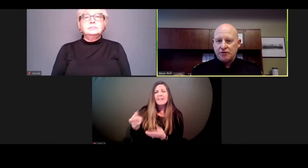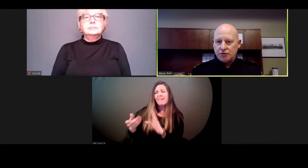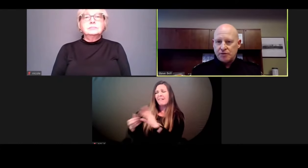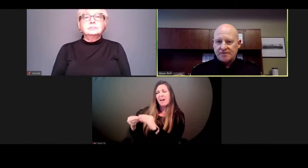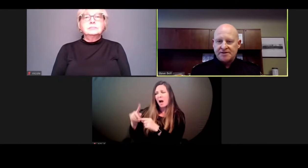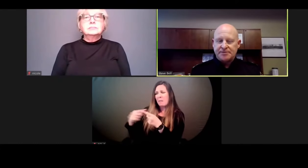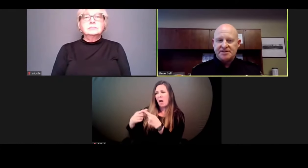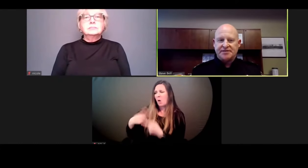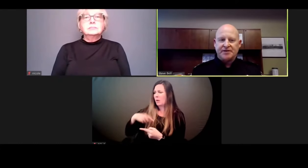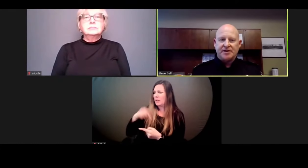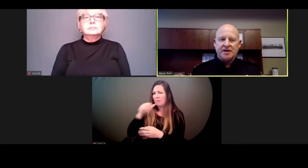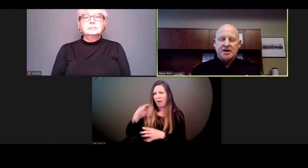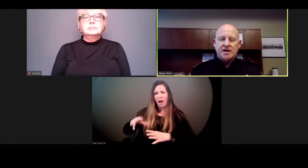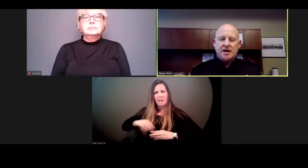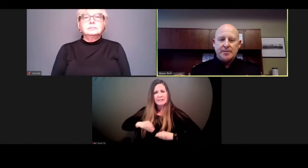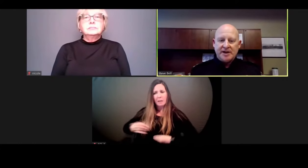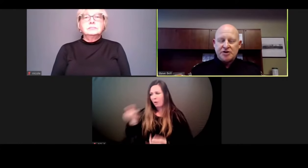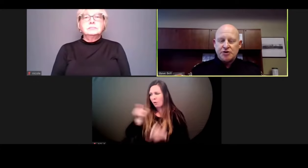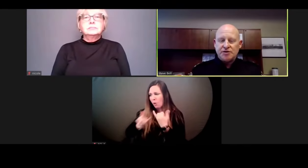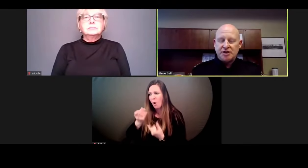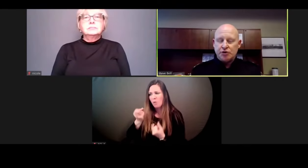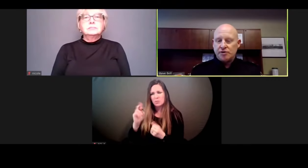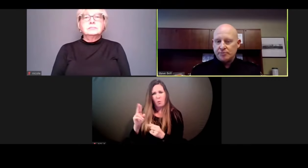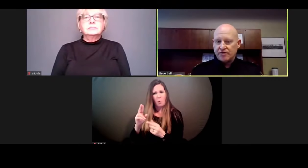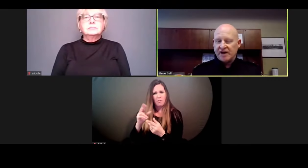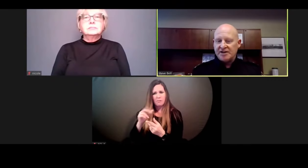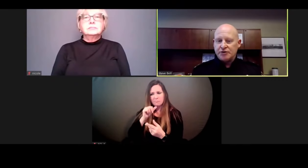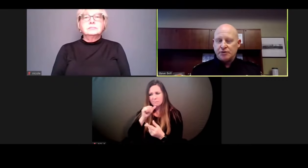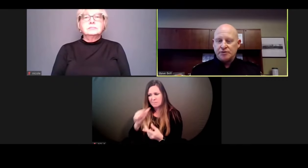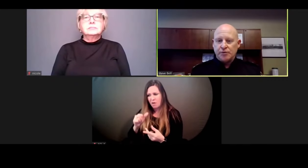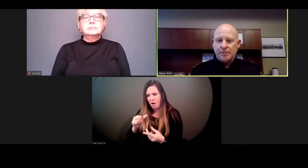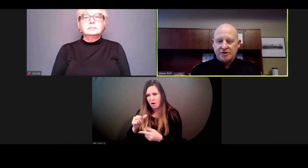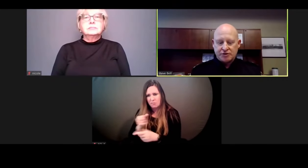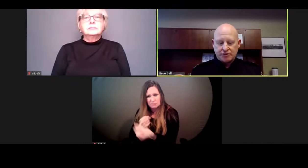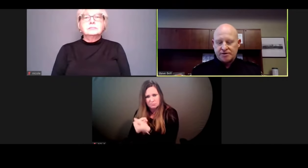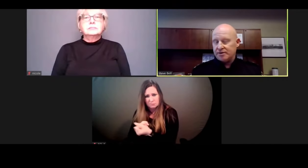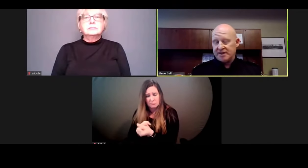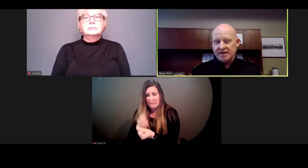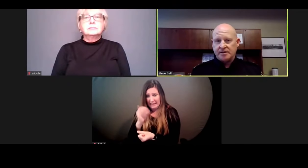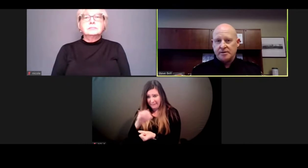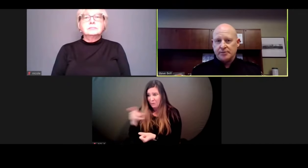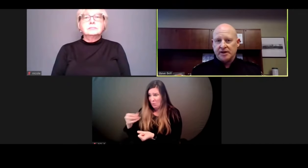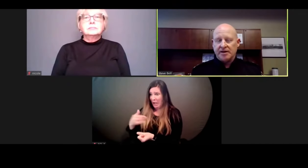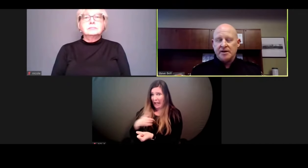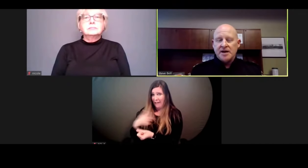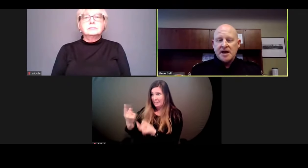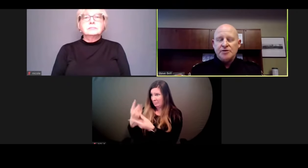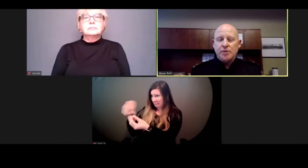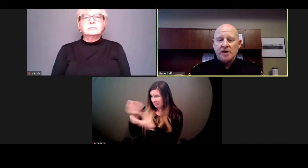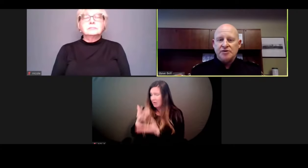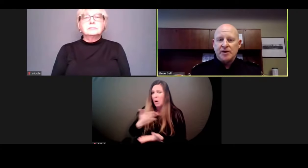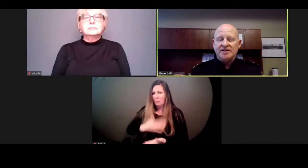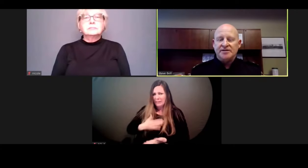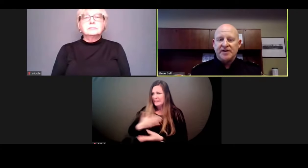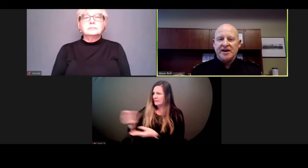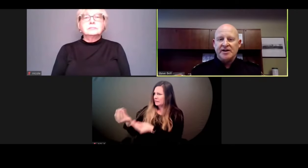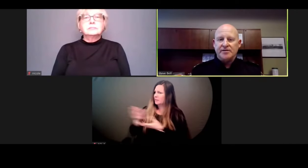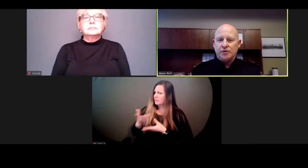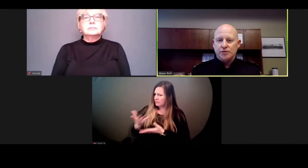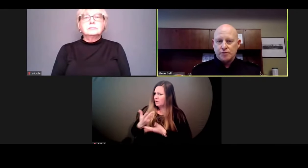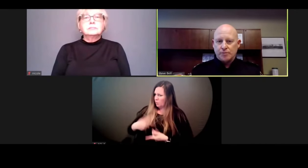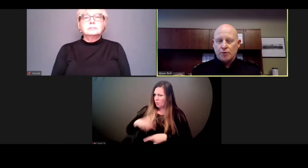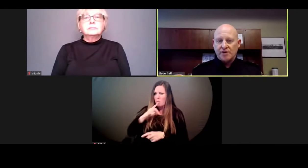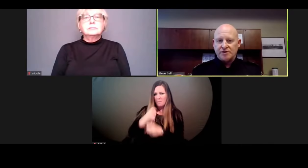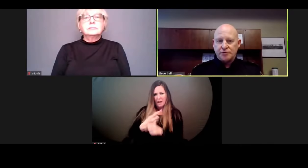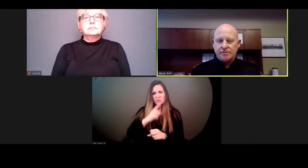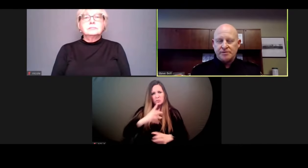but if you do have specific issues that you can provide to us, we'll make sure to take the complaint as well as rectify any of